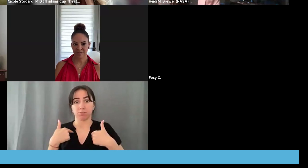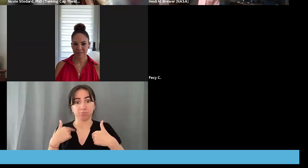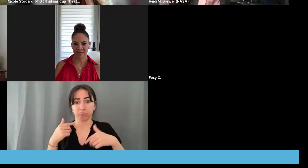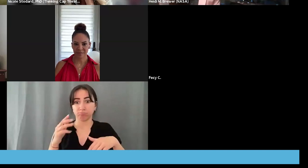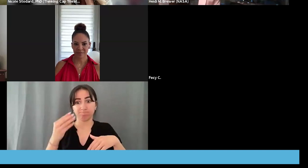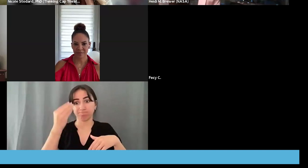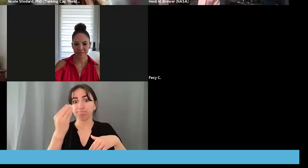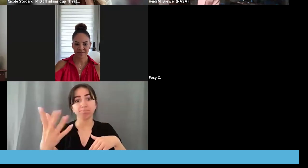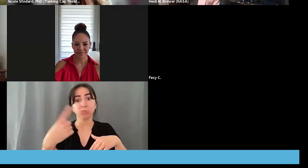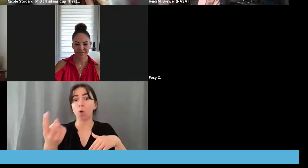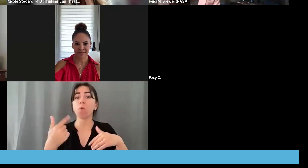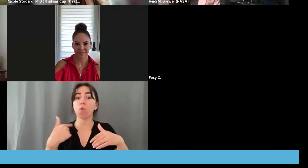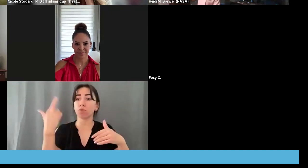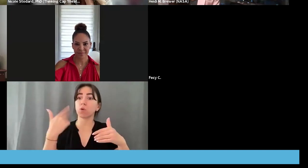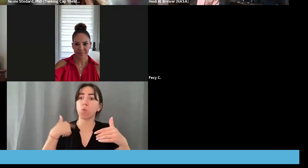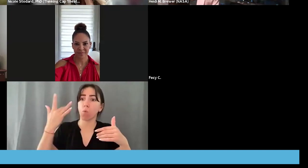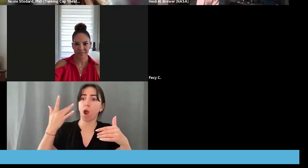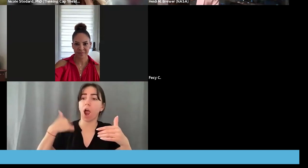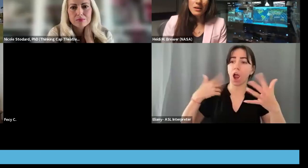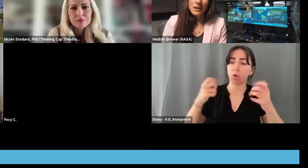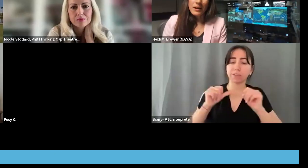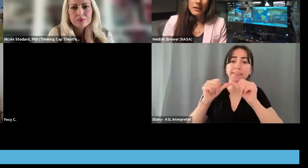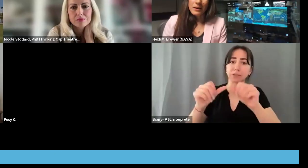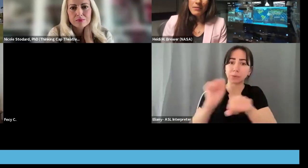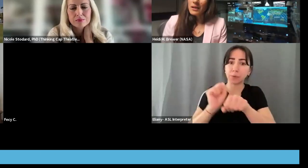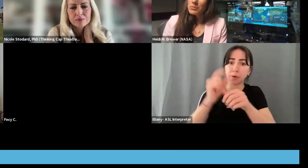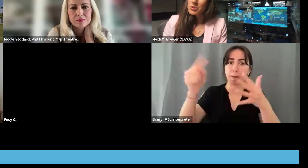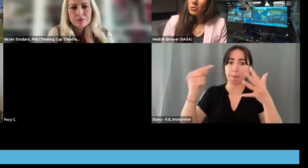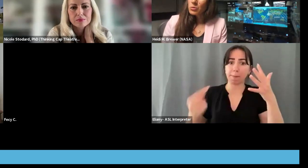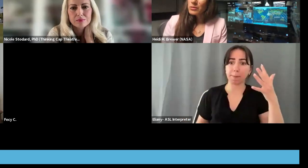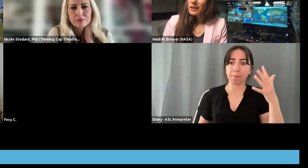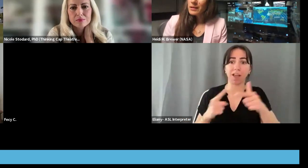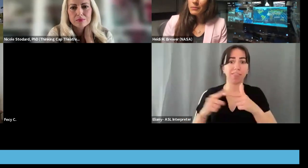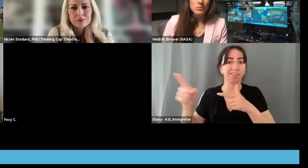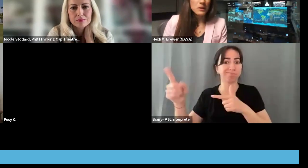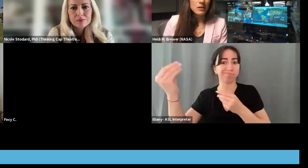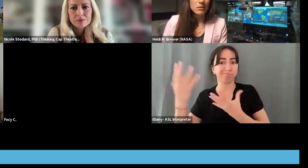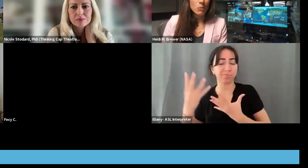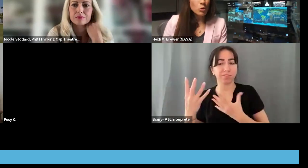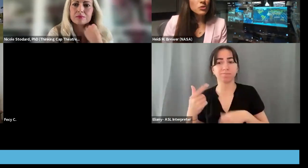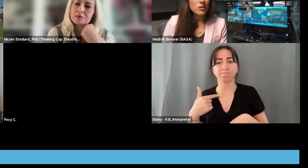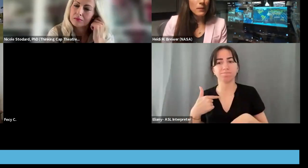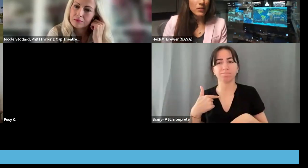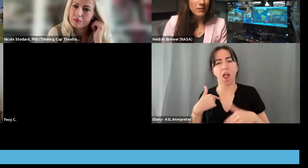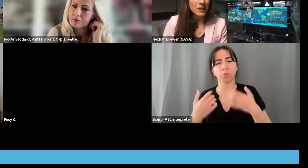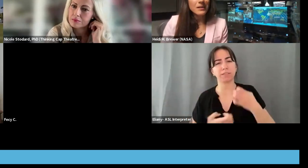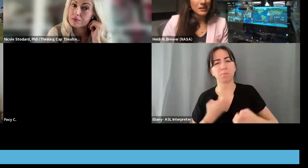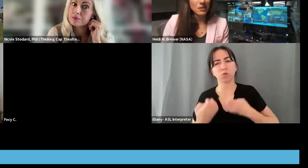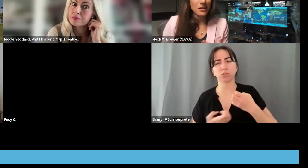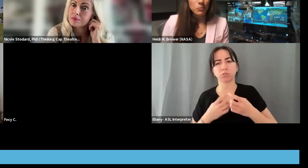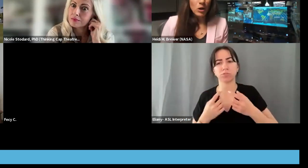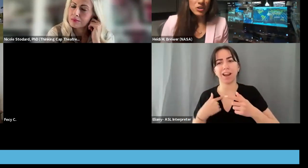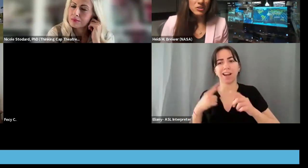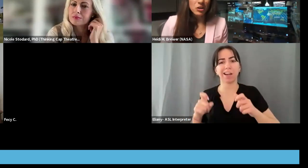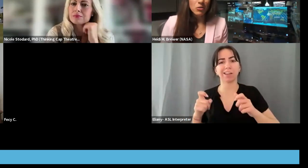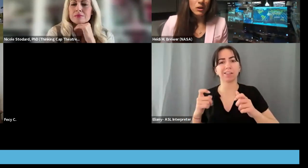gave them all the reasons why I wanted to continue working on the project. And then I was told that I was being emotional about it and that I needed